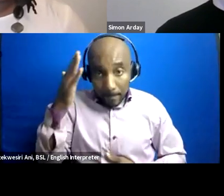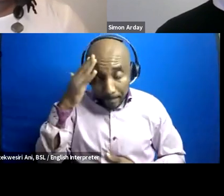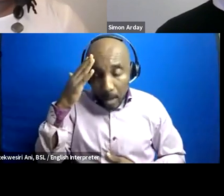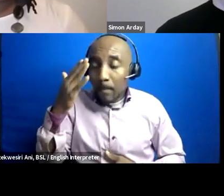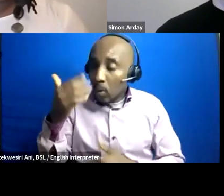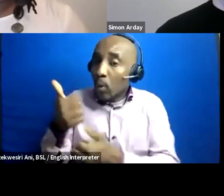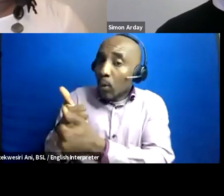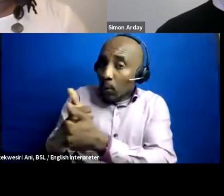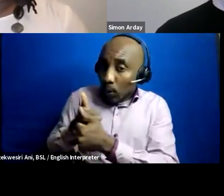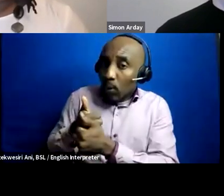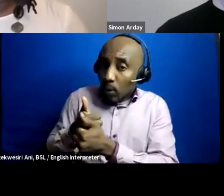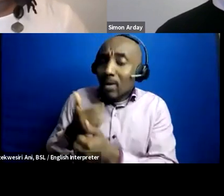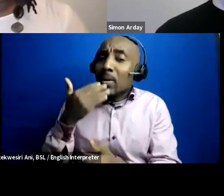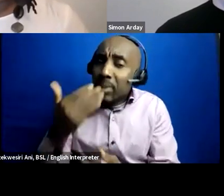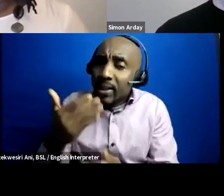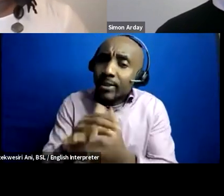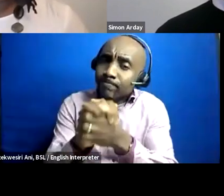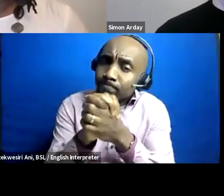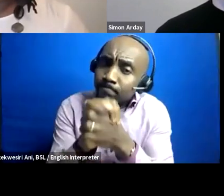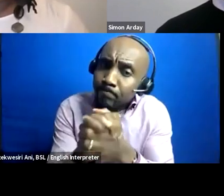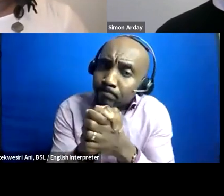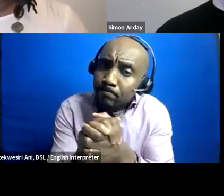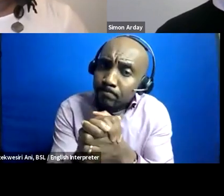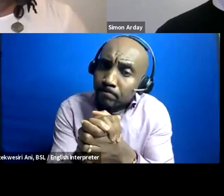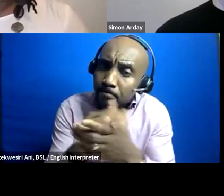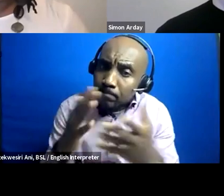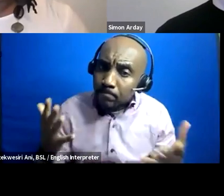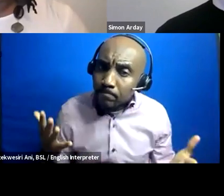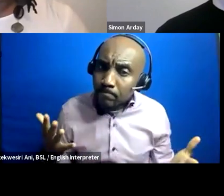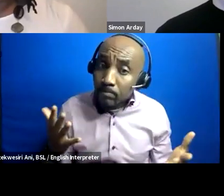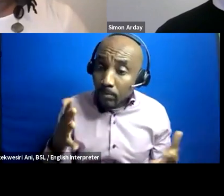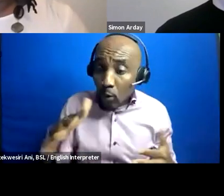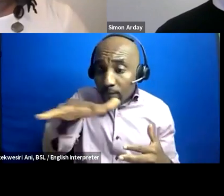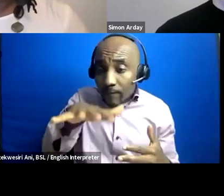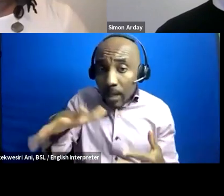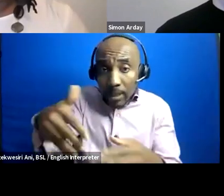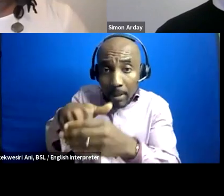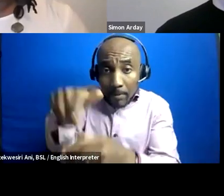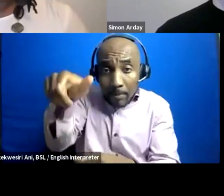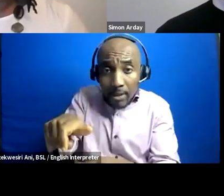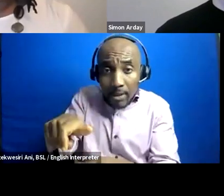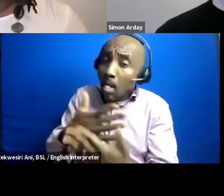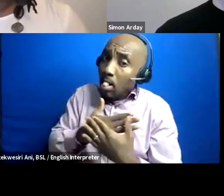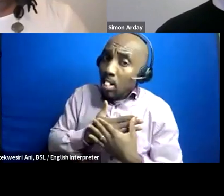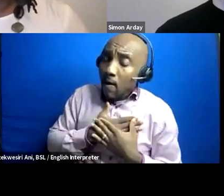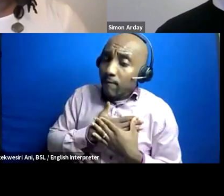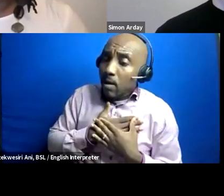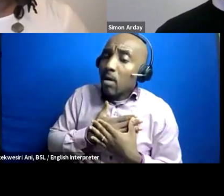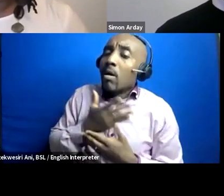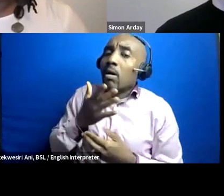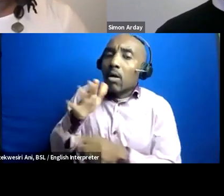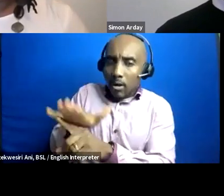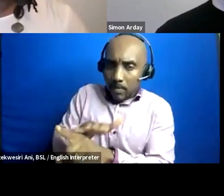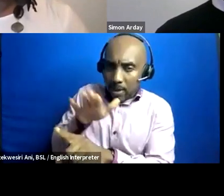so I urge you to show your family member love and compassion, because they'll need